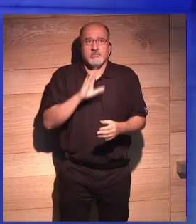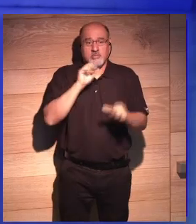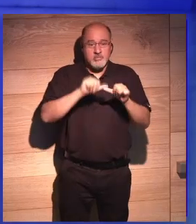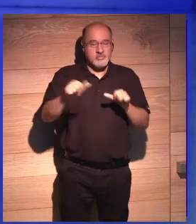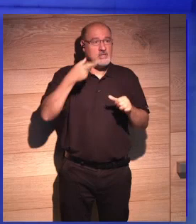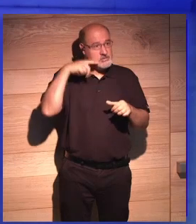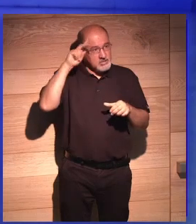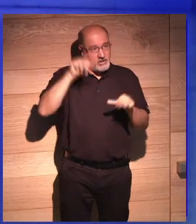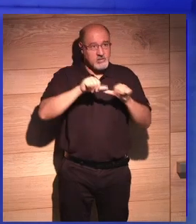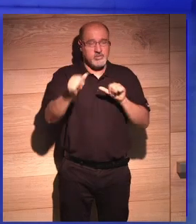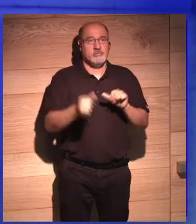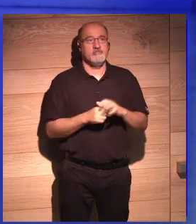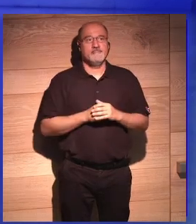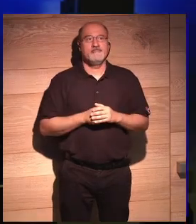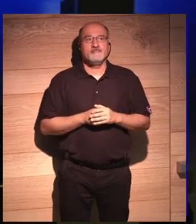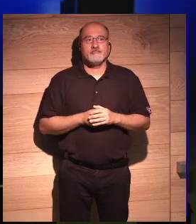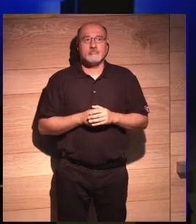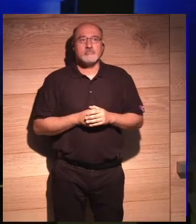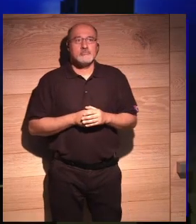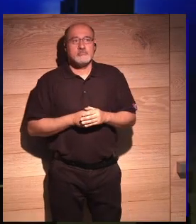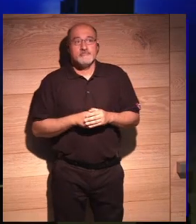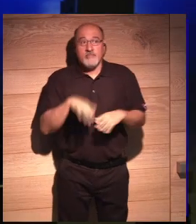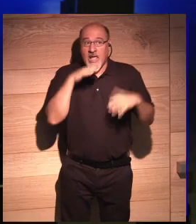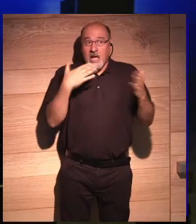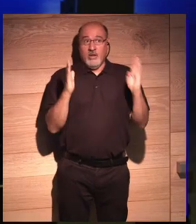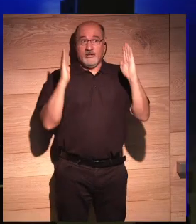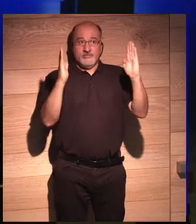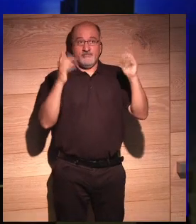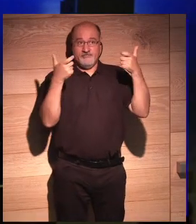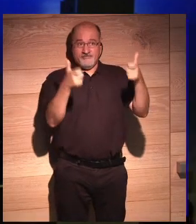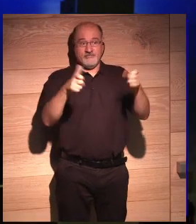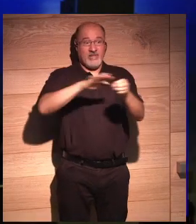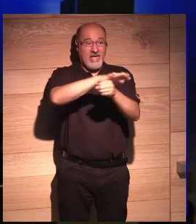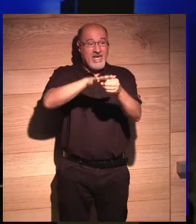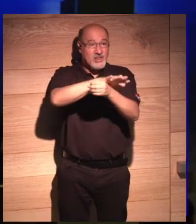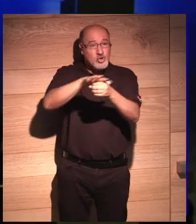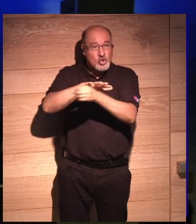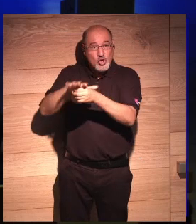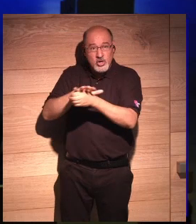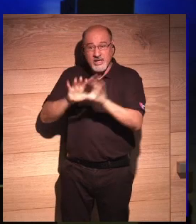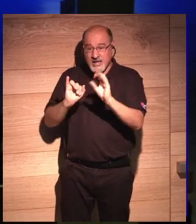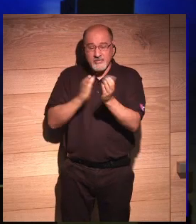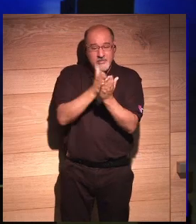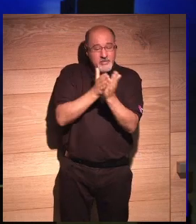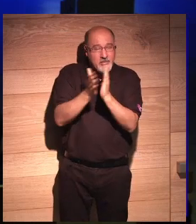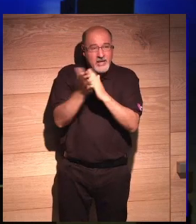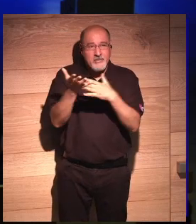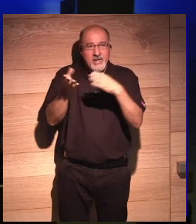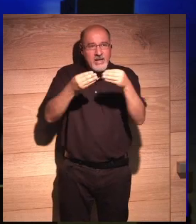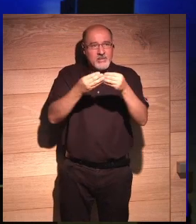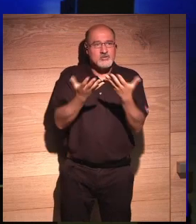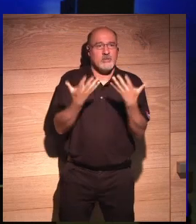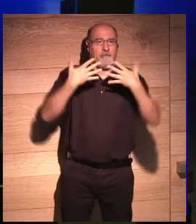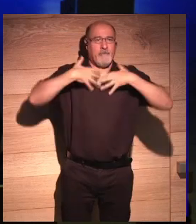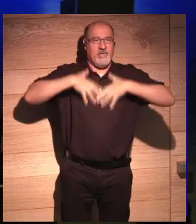So what goes on in We Live in an Ocean of Air? Well, there's these tiers of immersion. We've put a lot of effort into just